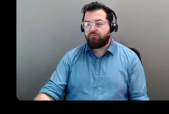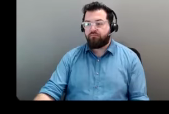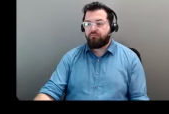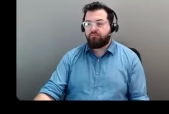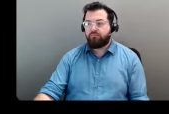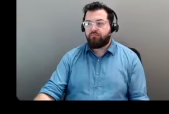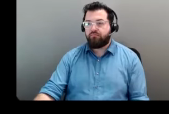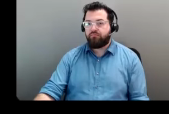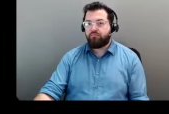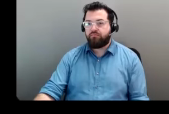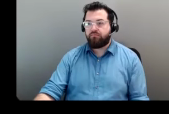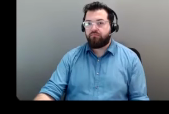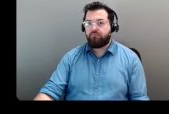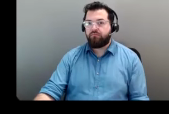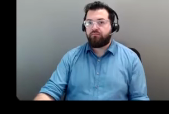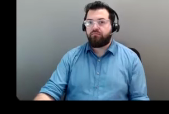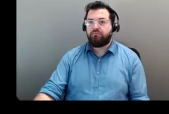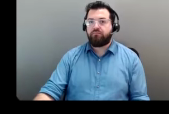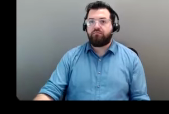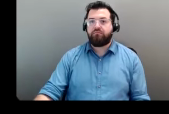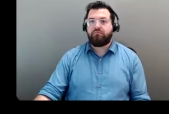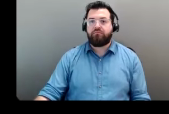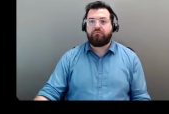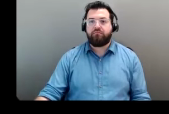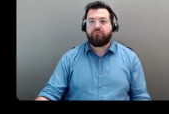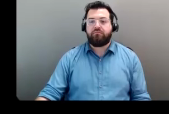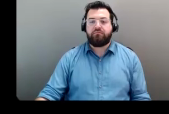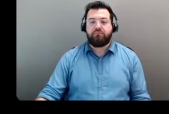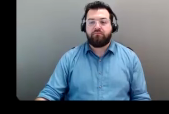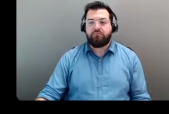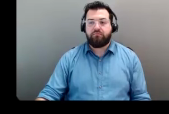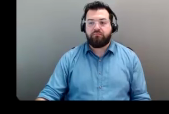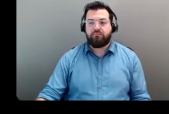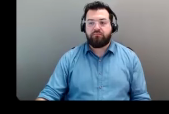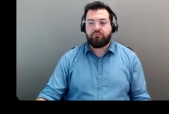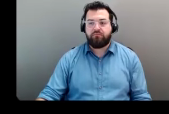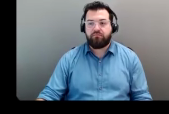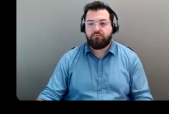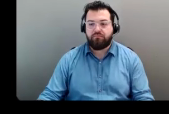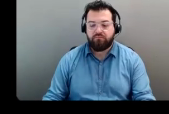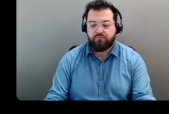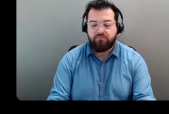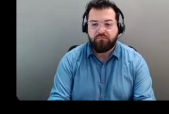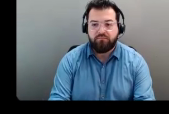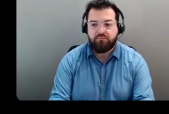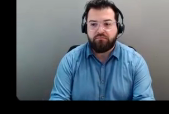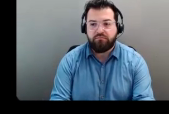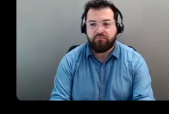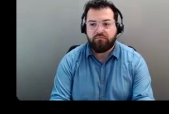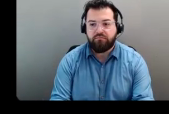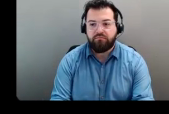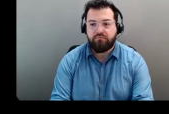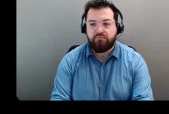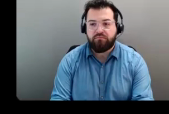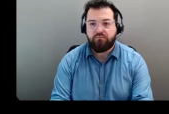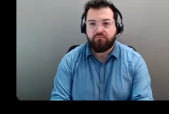lower brain activity, specifically neural connectivity. Their brains appeared to dim while working.